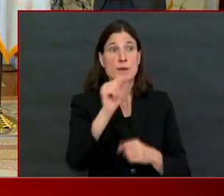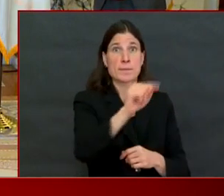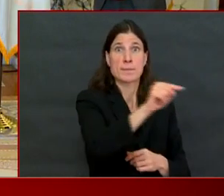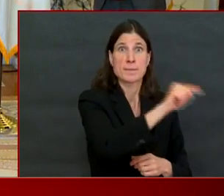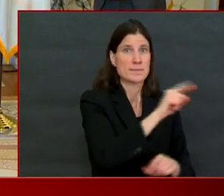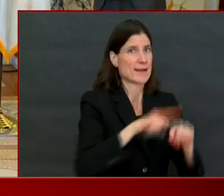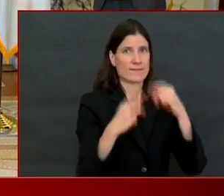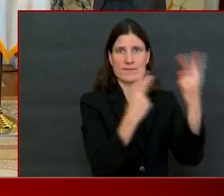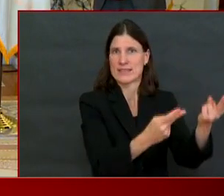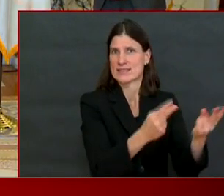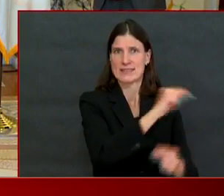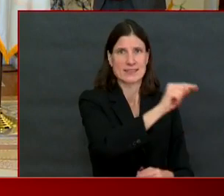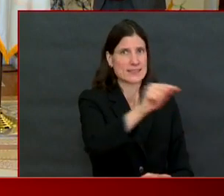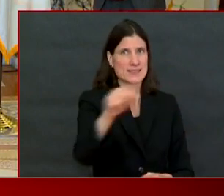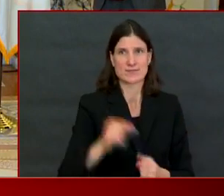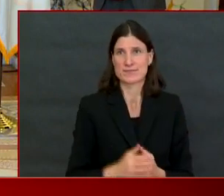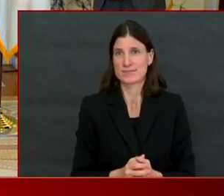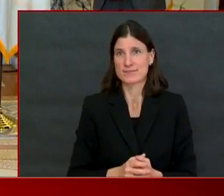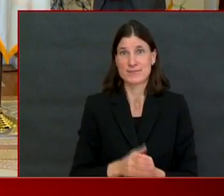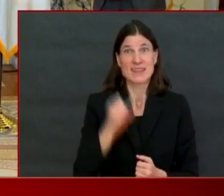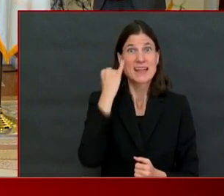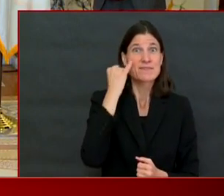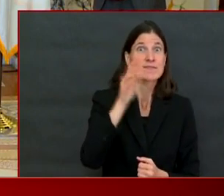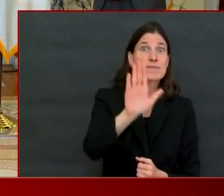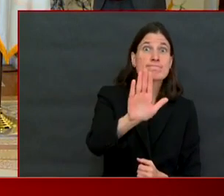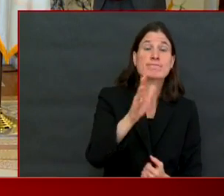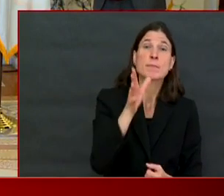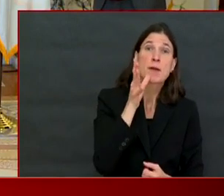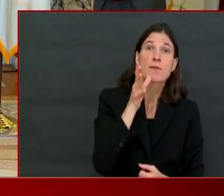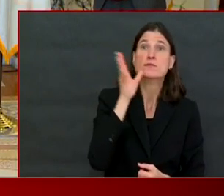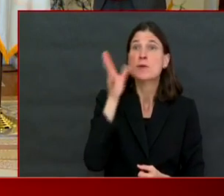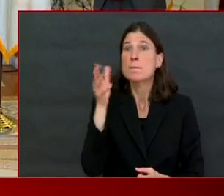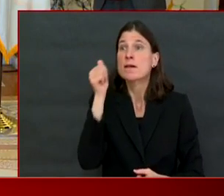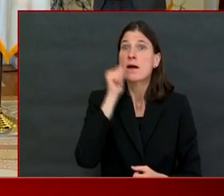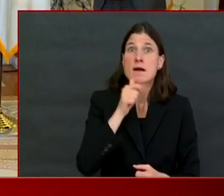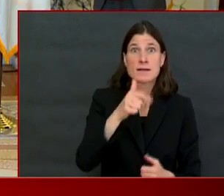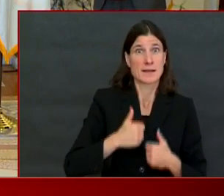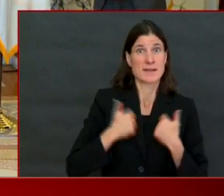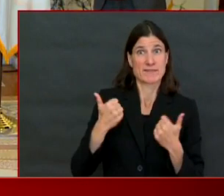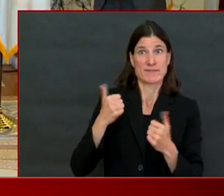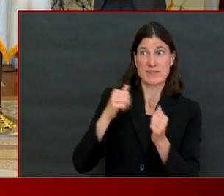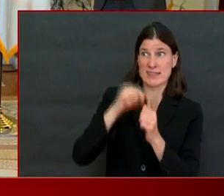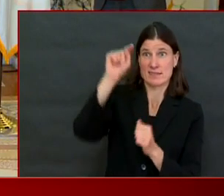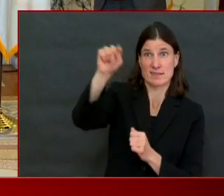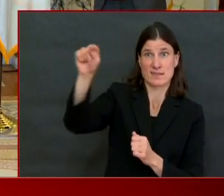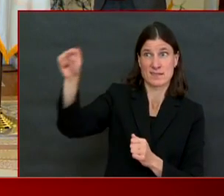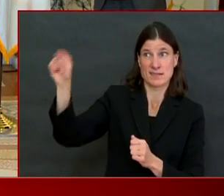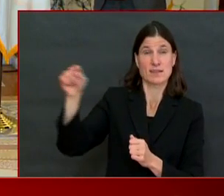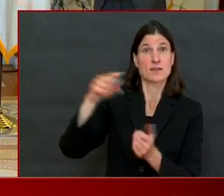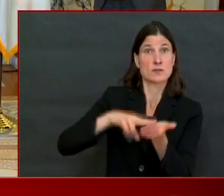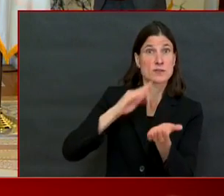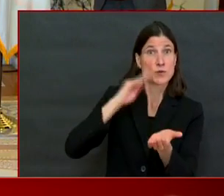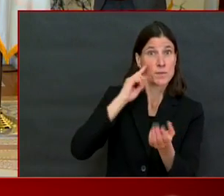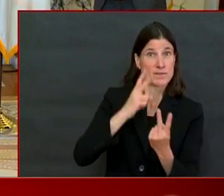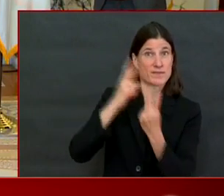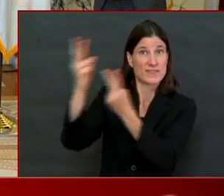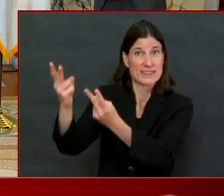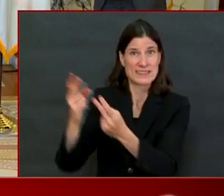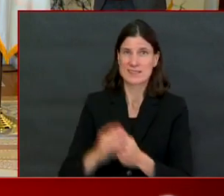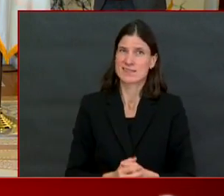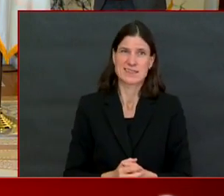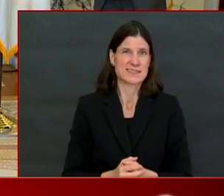does not live in a congregate living setting, we're also strongly urging you to not pay them a